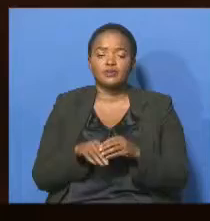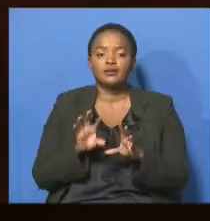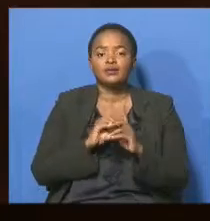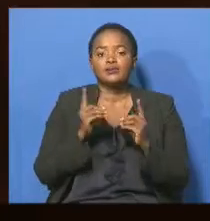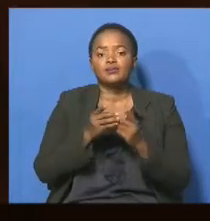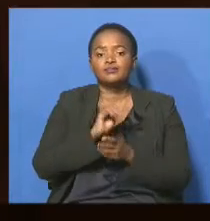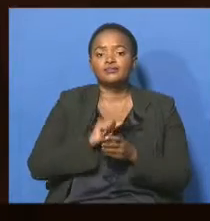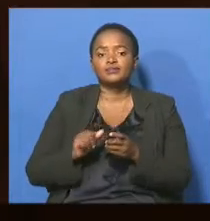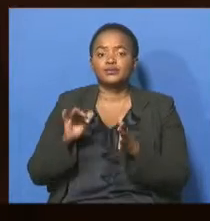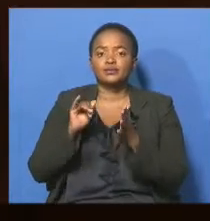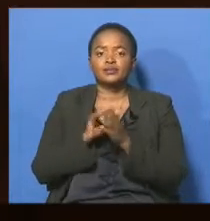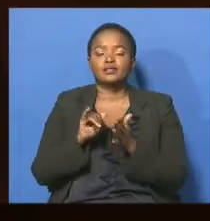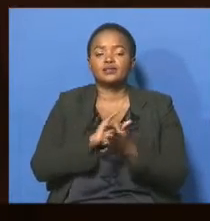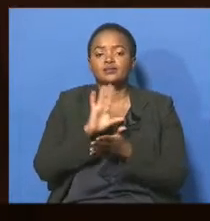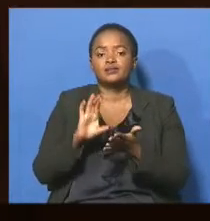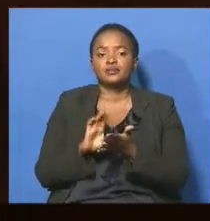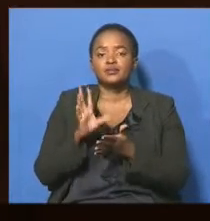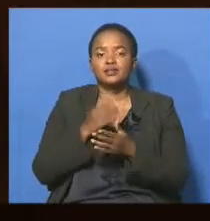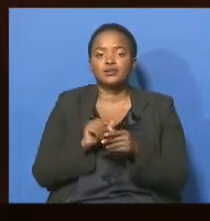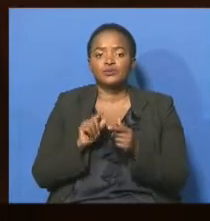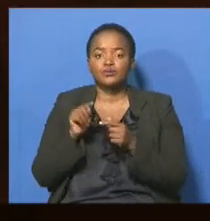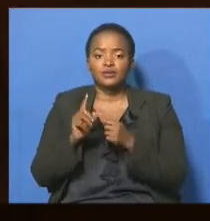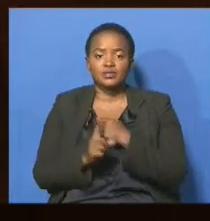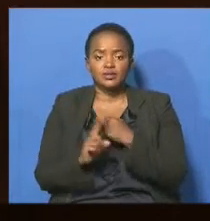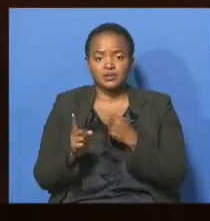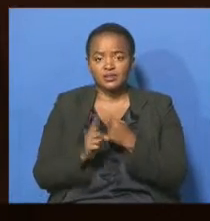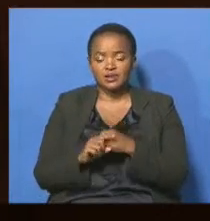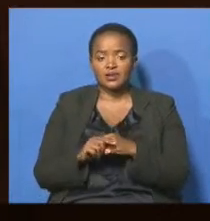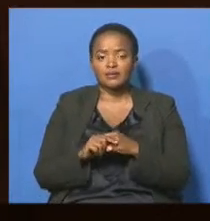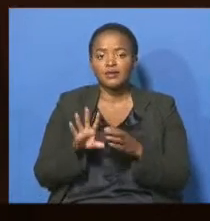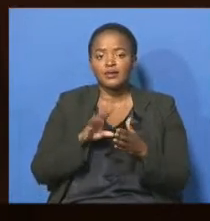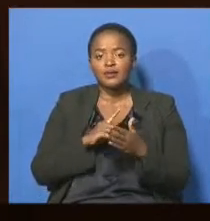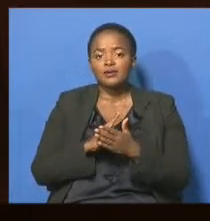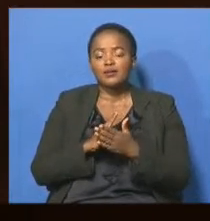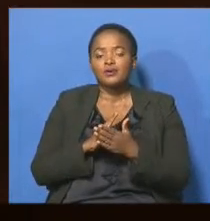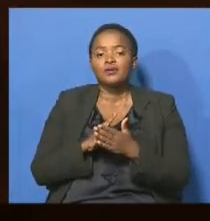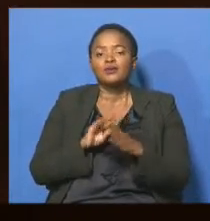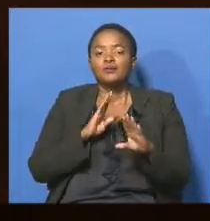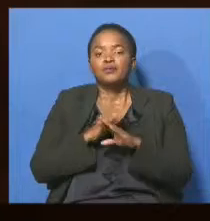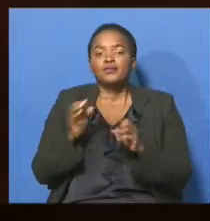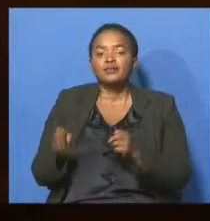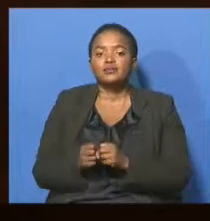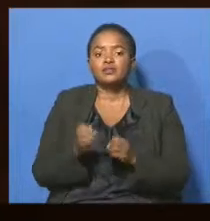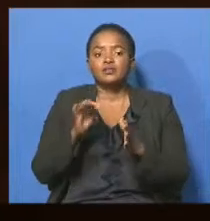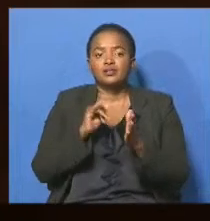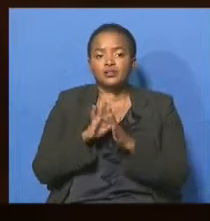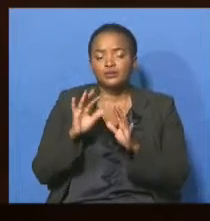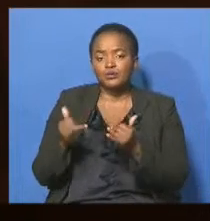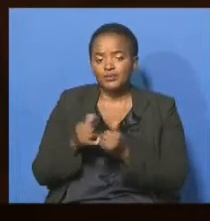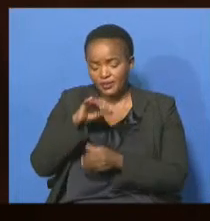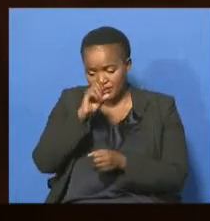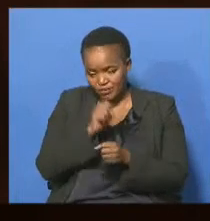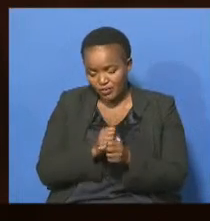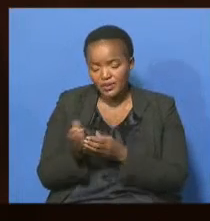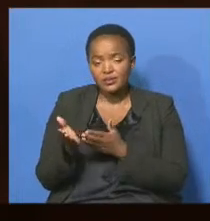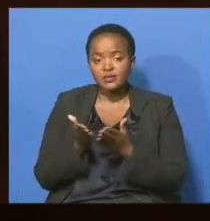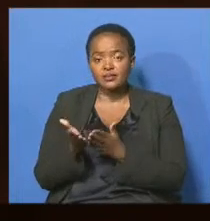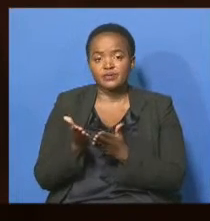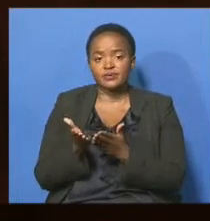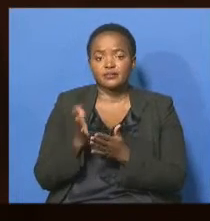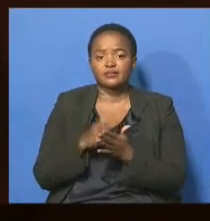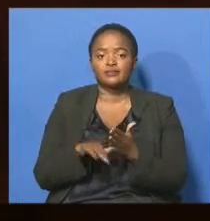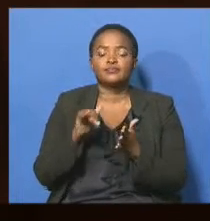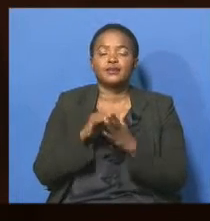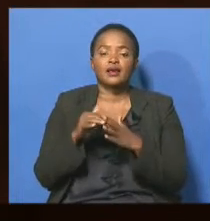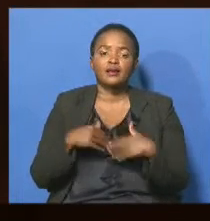emphasizes that central to its crime awareness and prevention strategies is community policing.